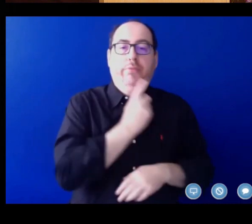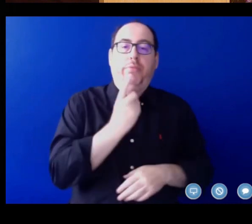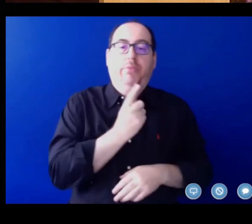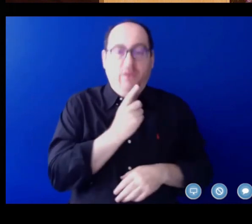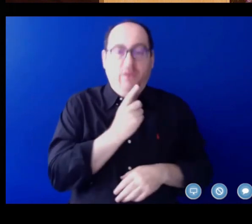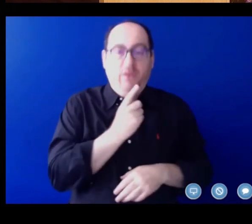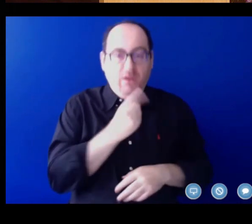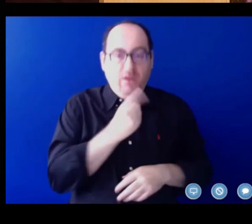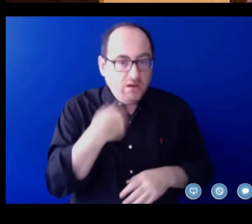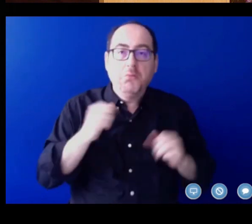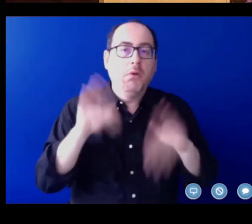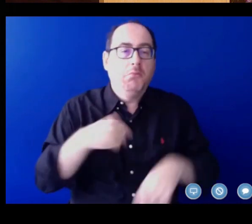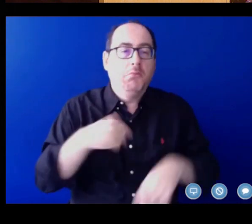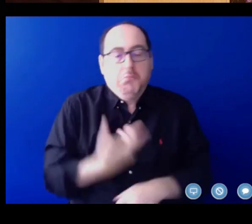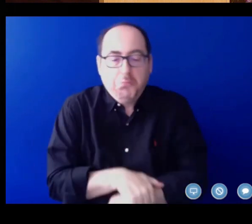Education Support Program